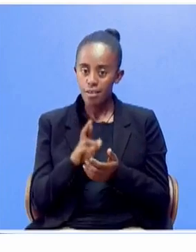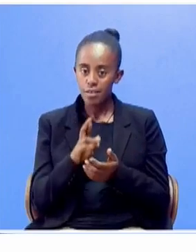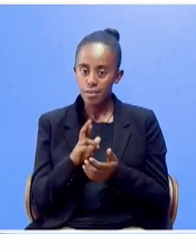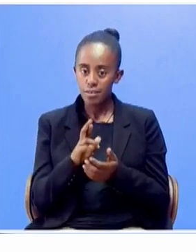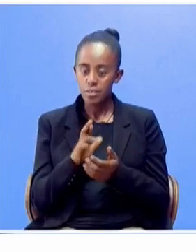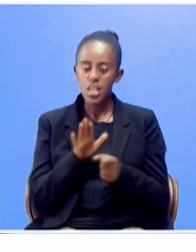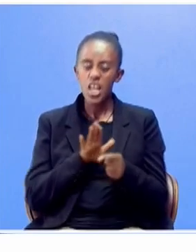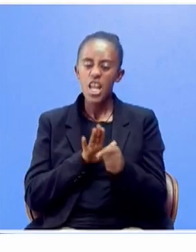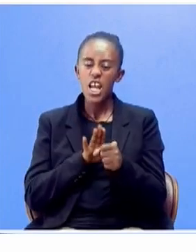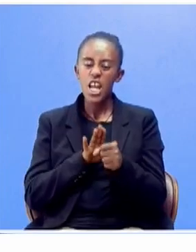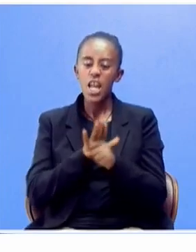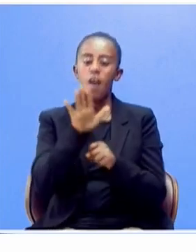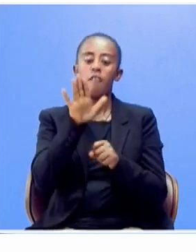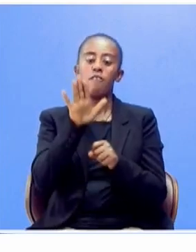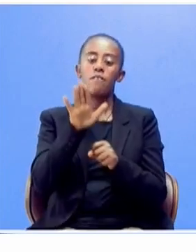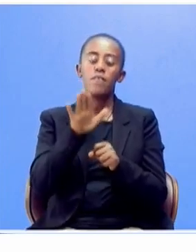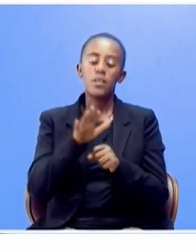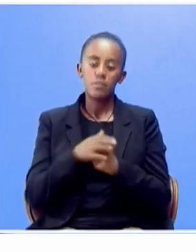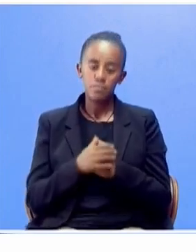enough.